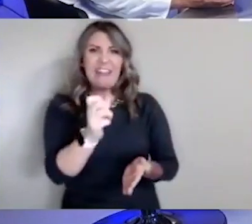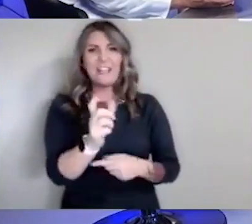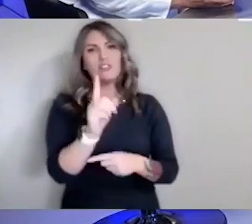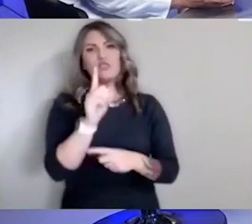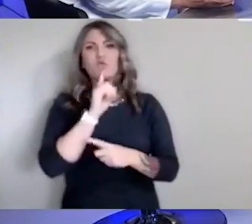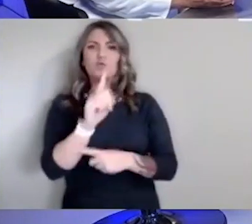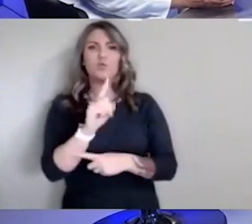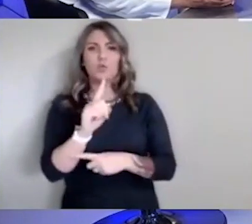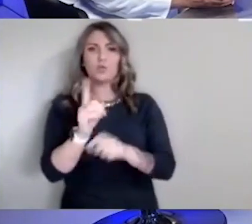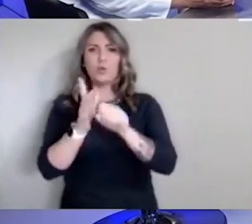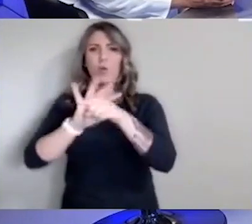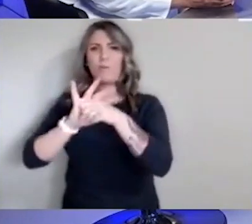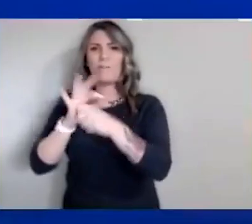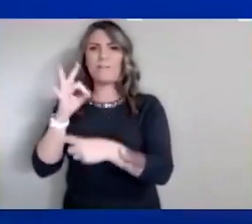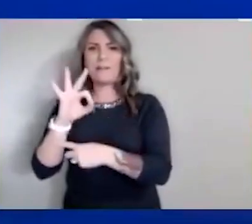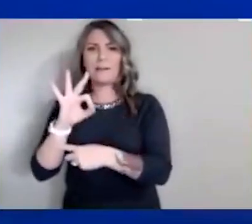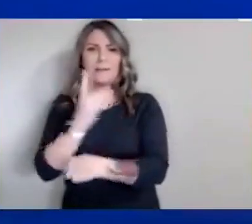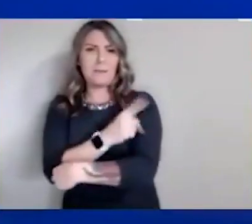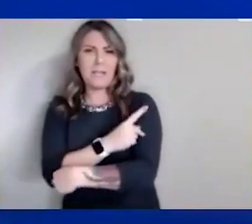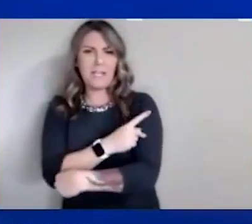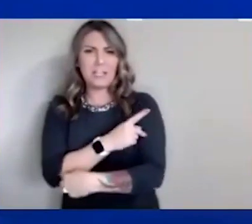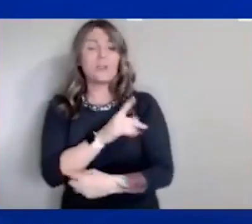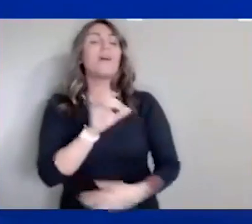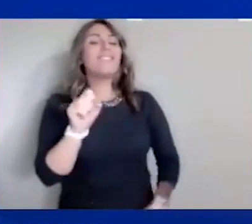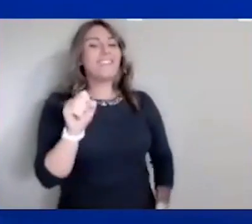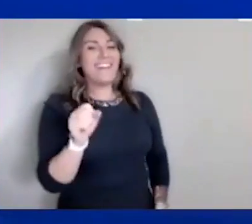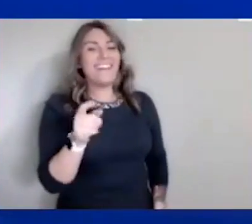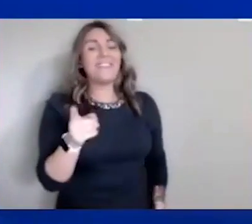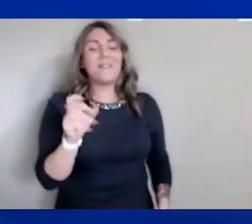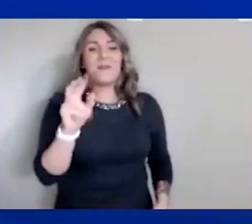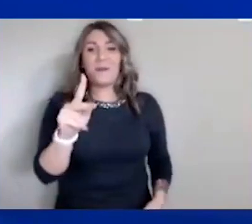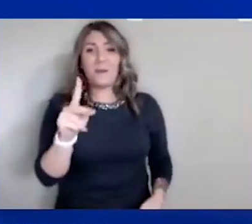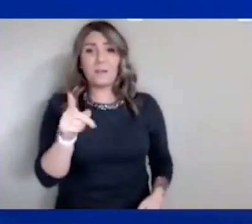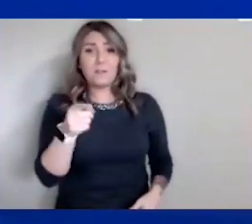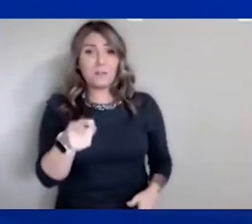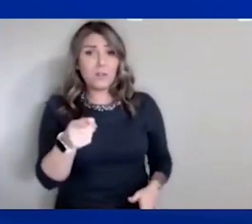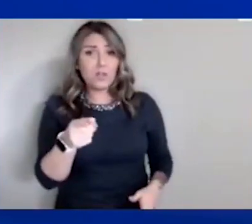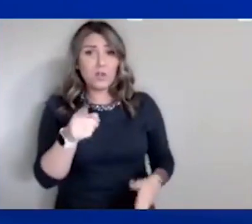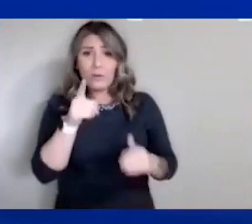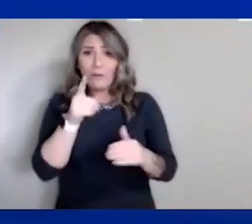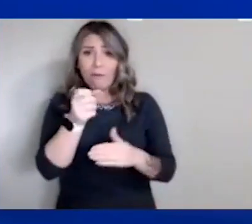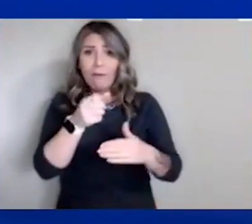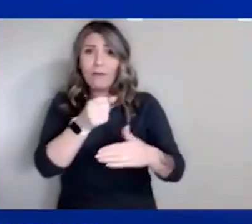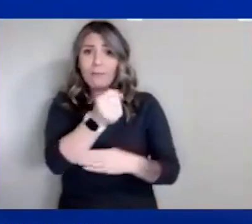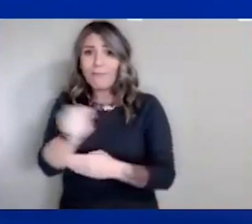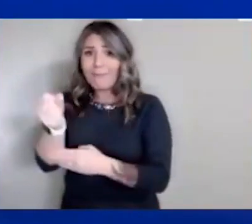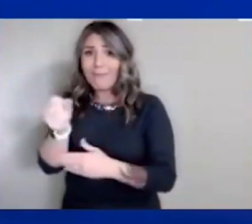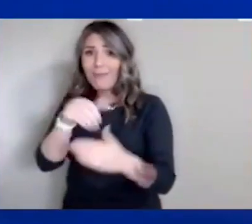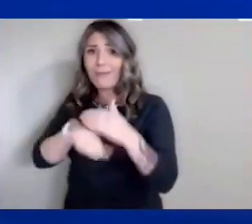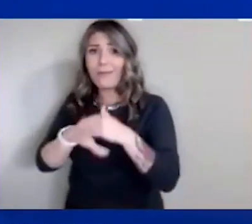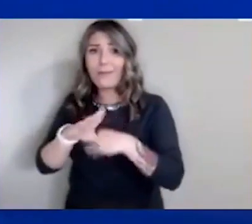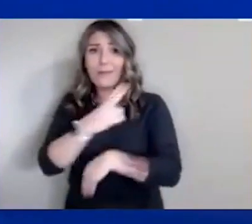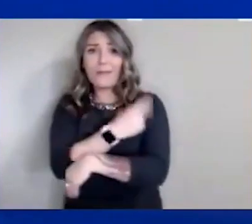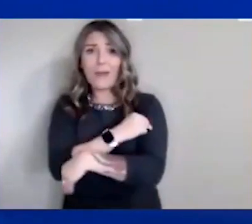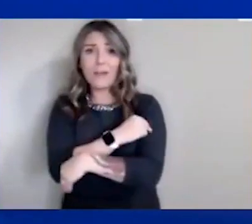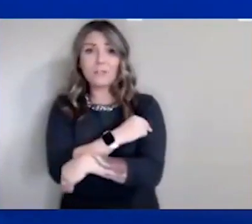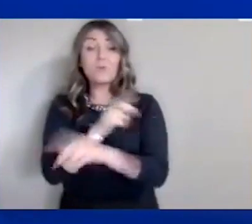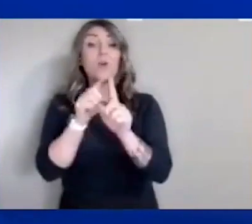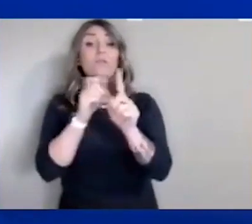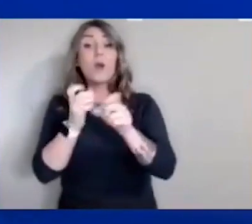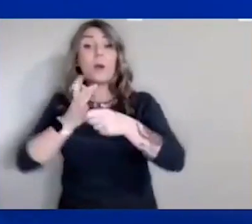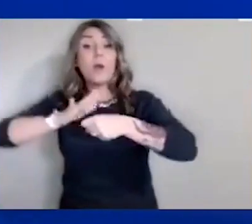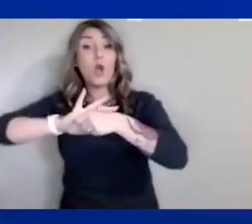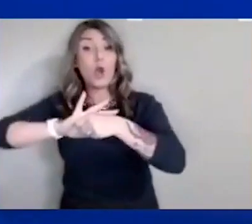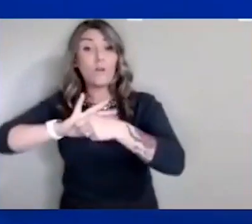patients? What does that mean? You bet. So are you being admitted into the hospital because you have COVID as your